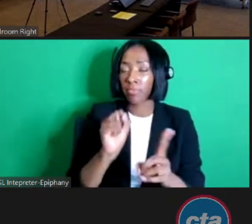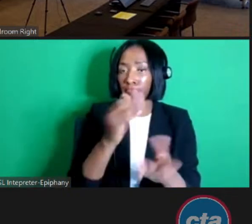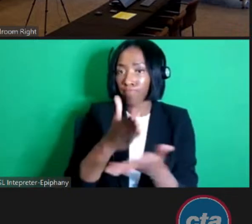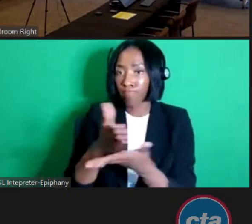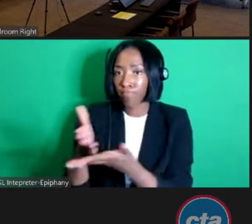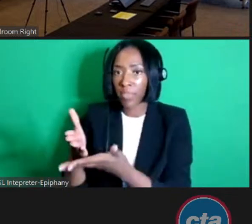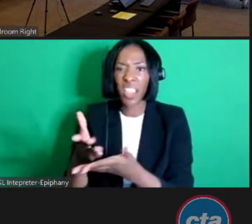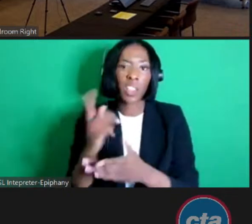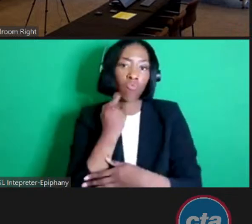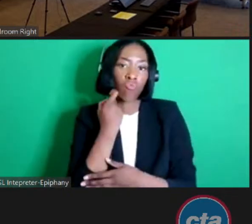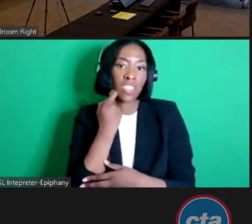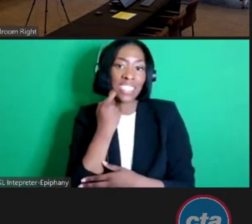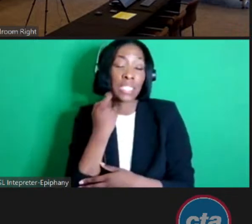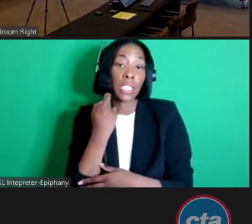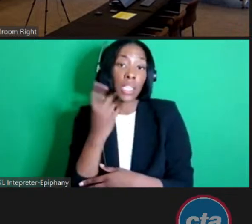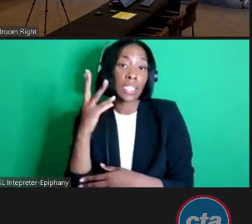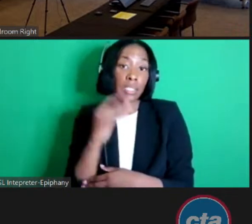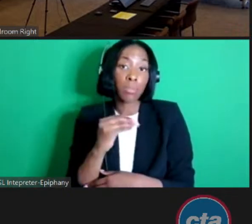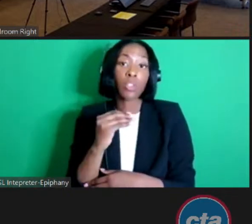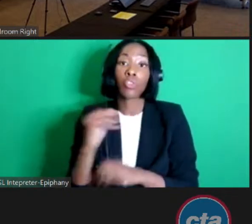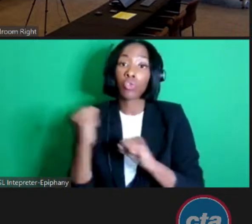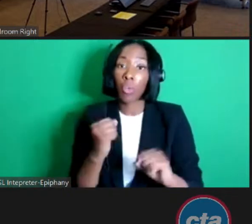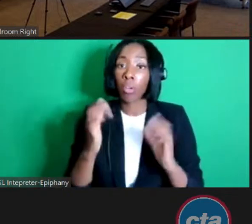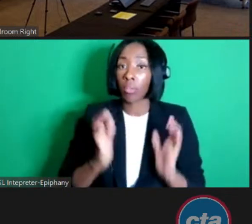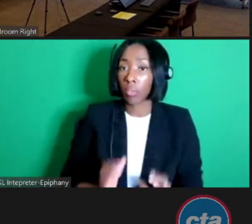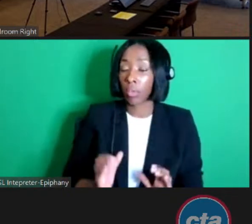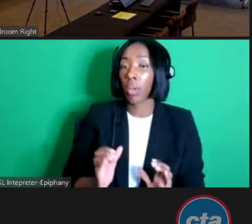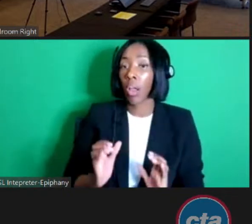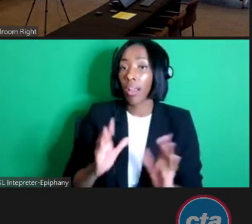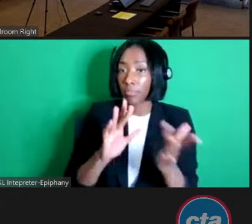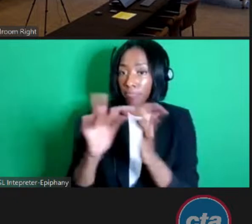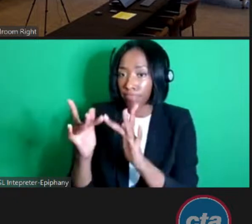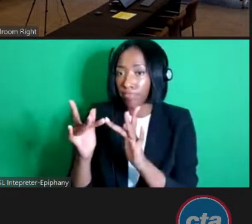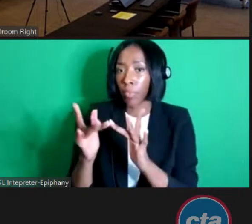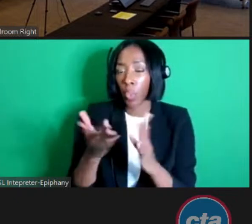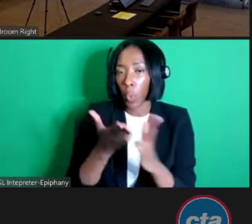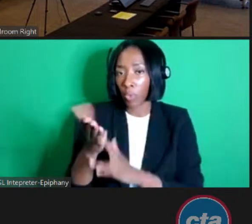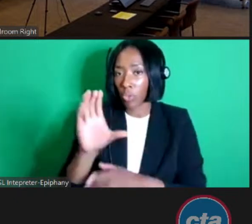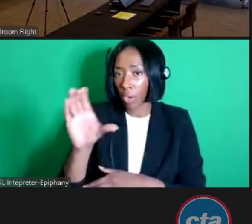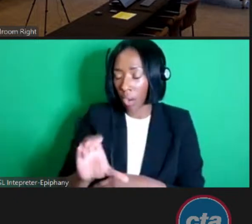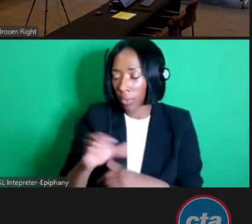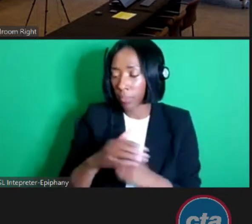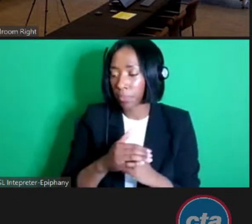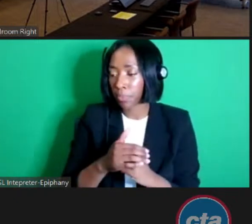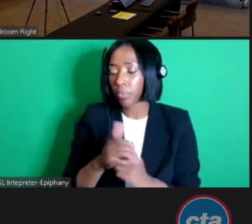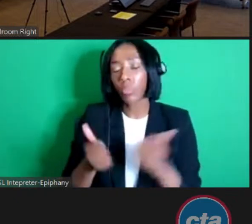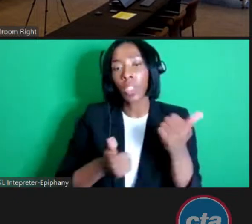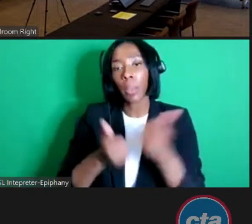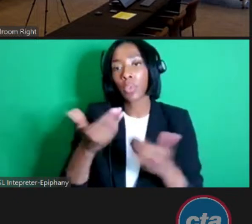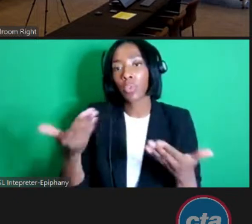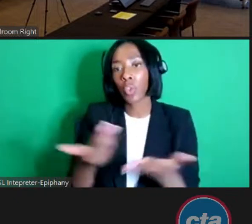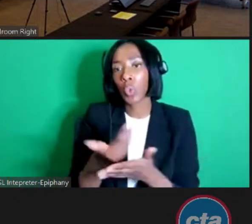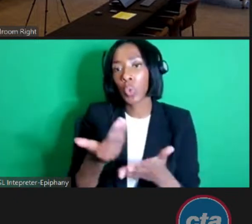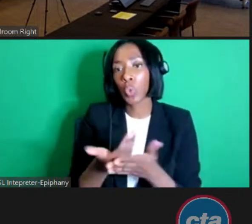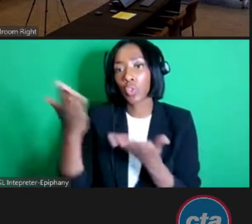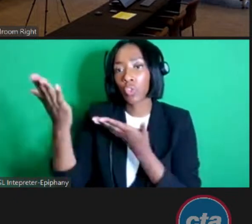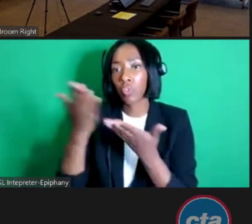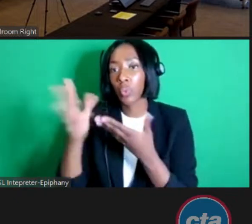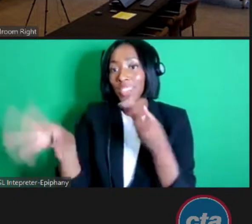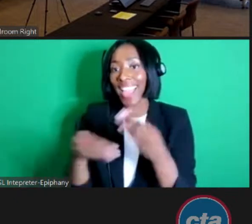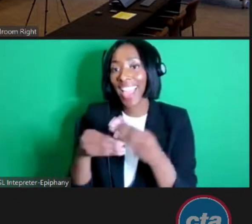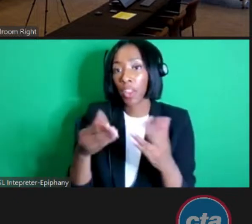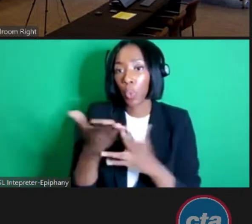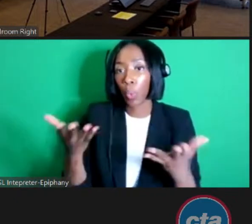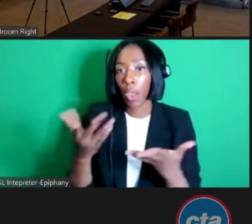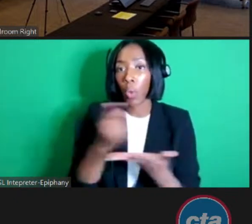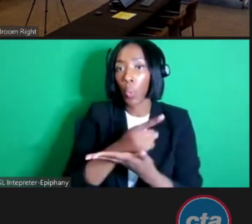experienced strong ridership record and provide a critical transit network throughout Chicago. Most of the new service was added during